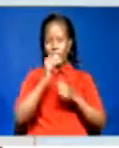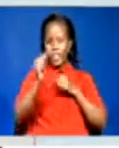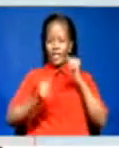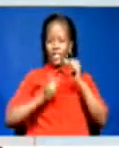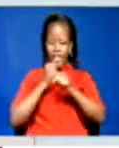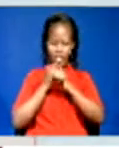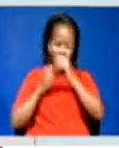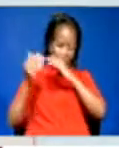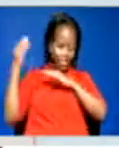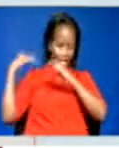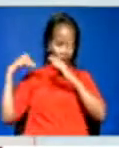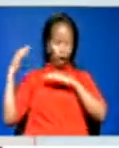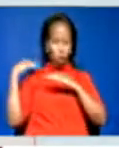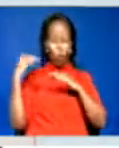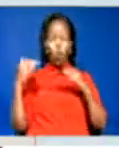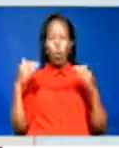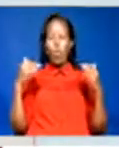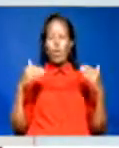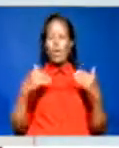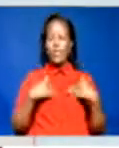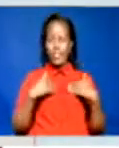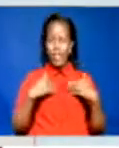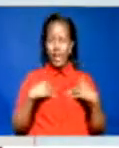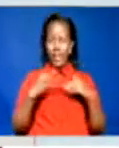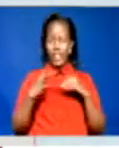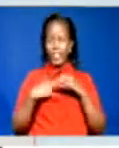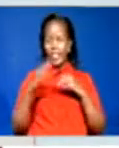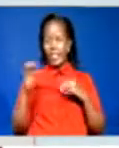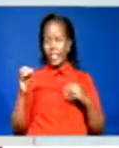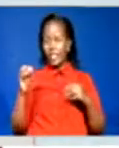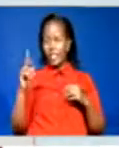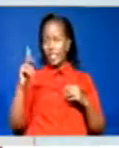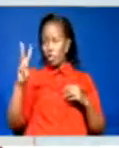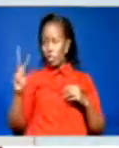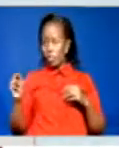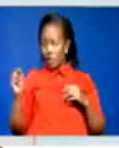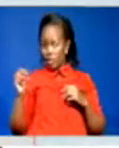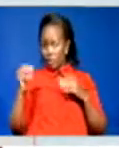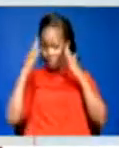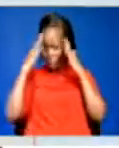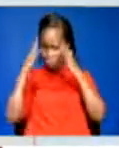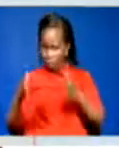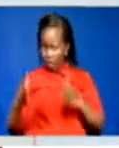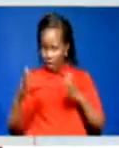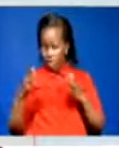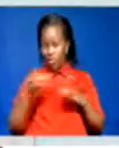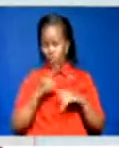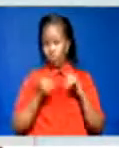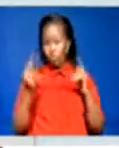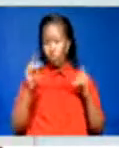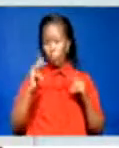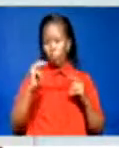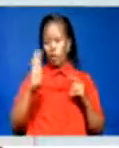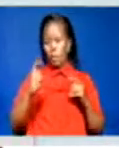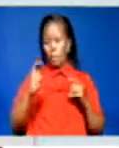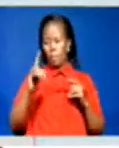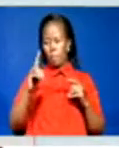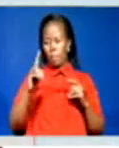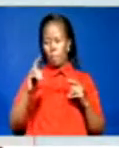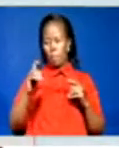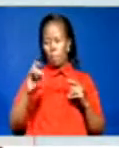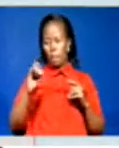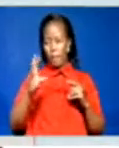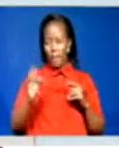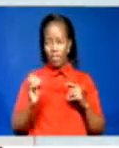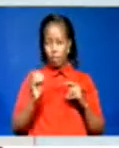they made a radius of 80 kilometers. Basically looking at 8 kilometer radius from Mexico City, that's where people are going to live.